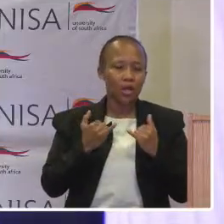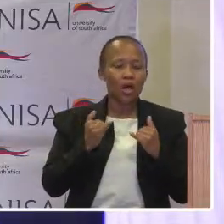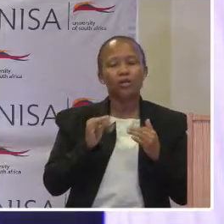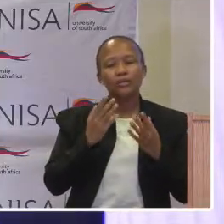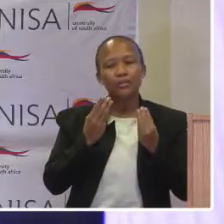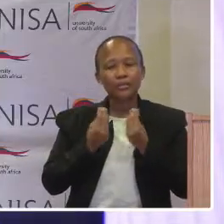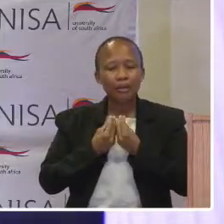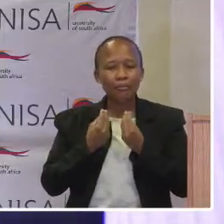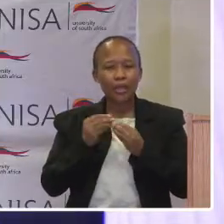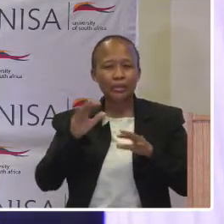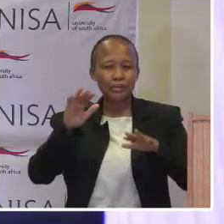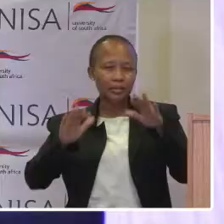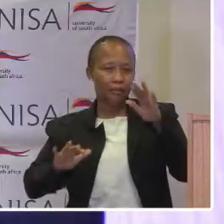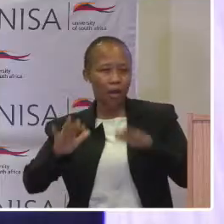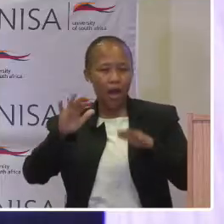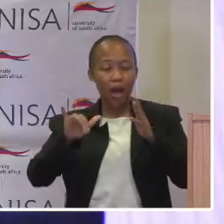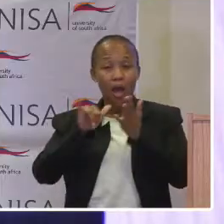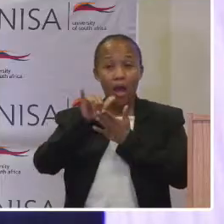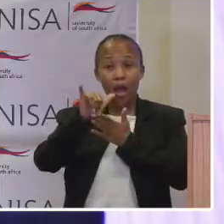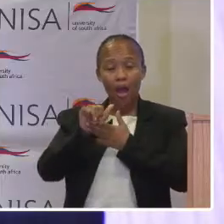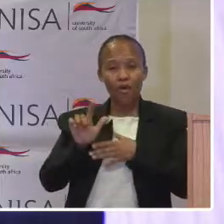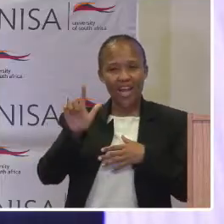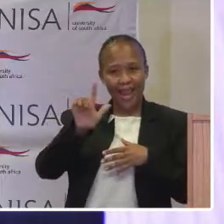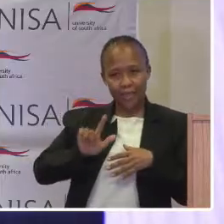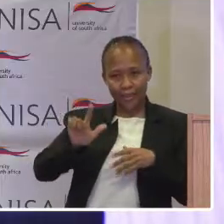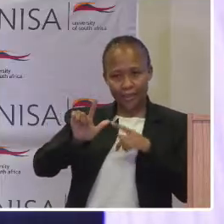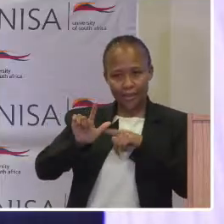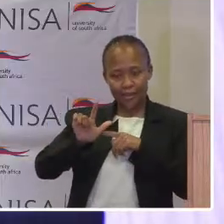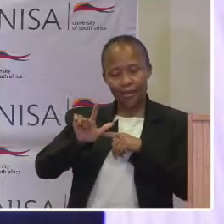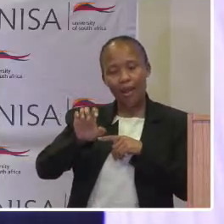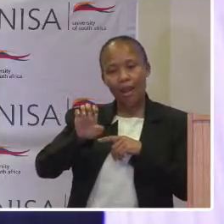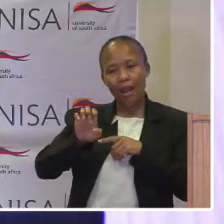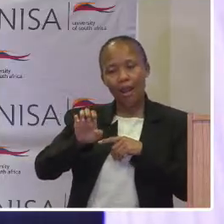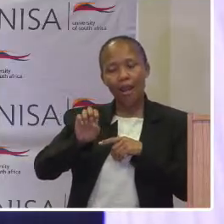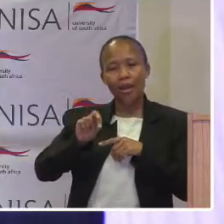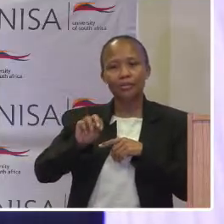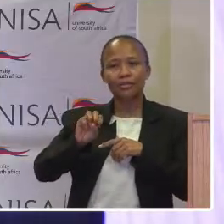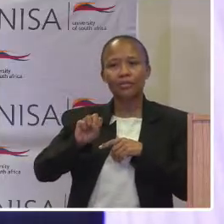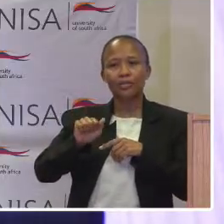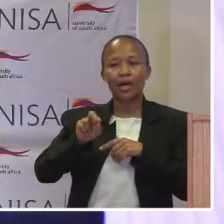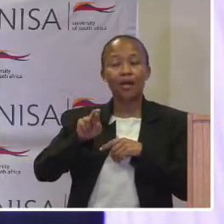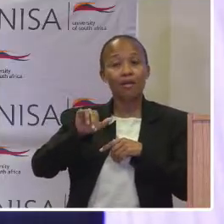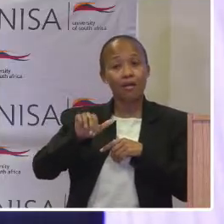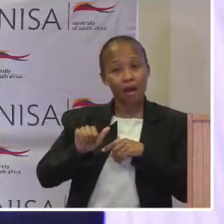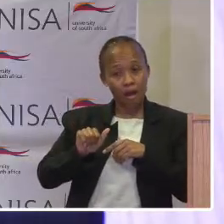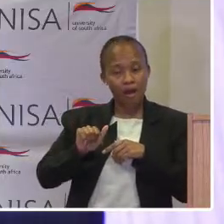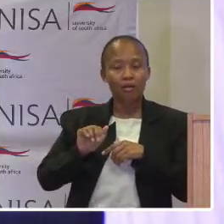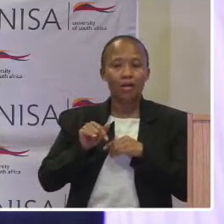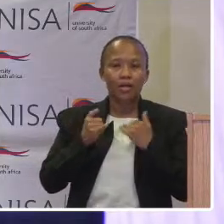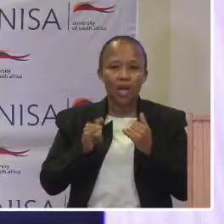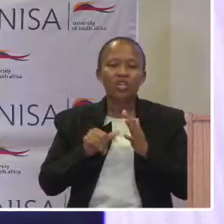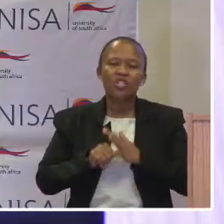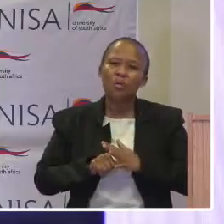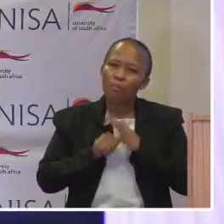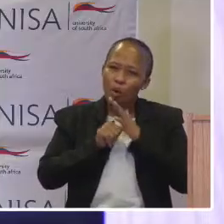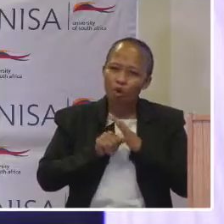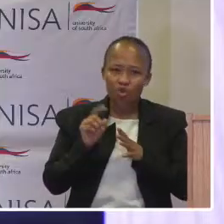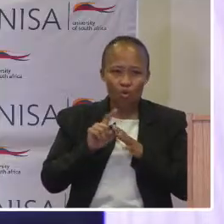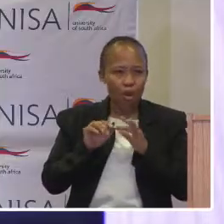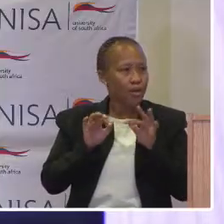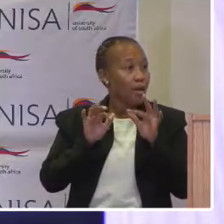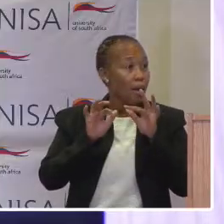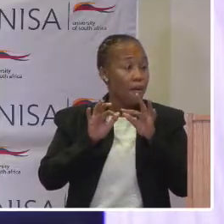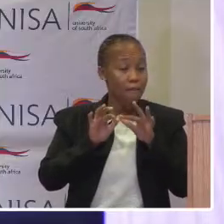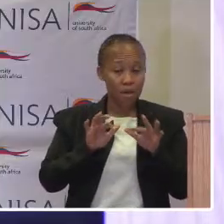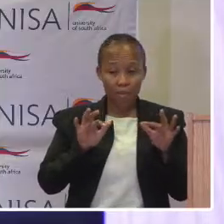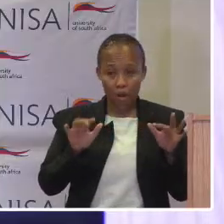Lanseria up here. And it's got great potential to be all that the people are claiming it will